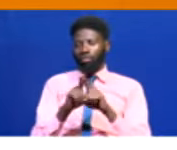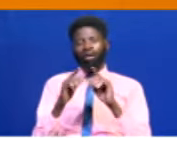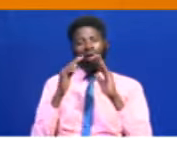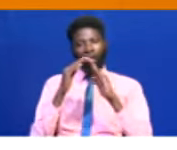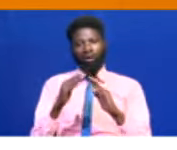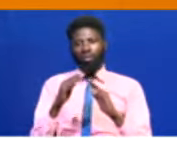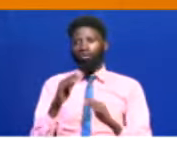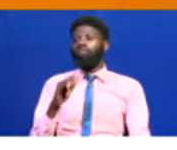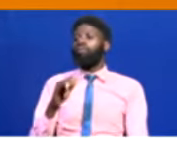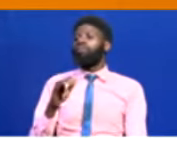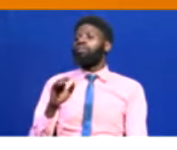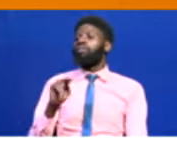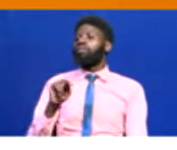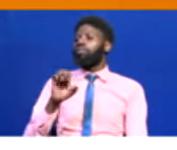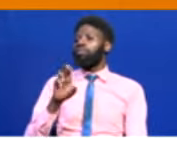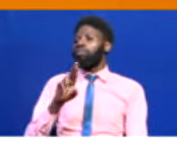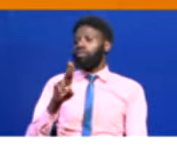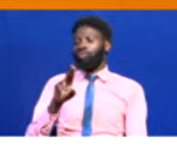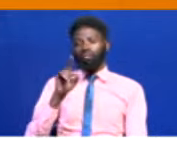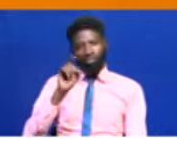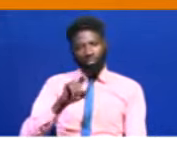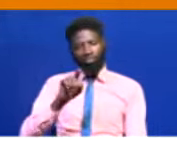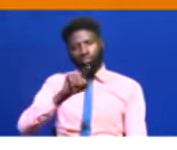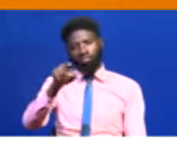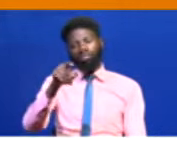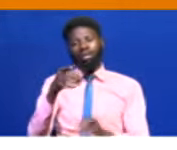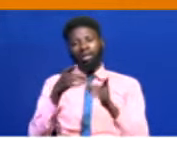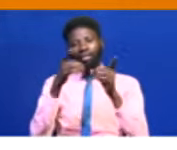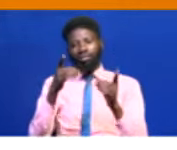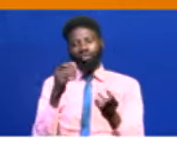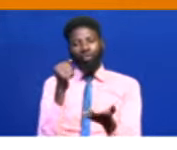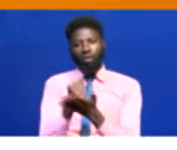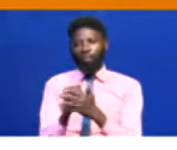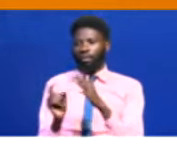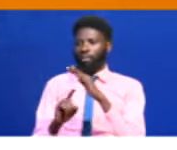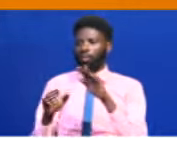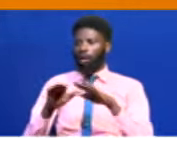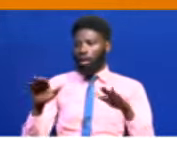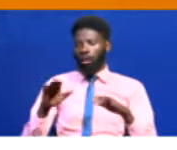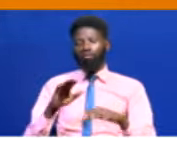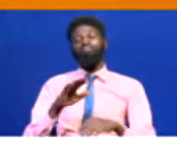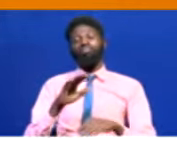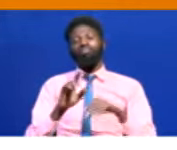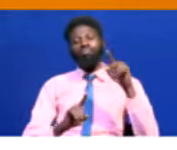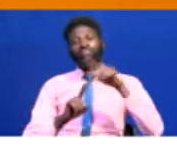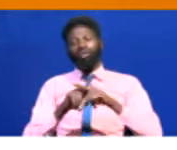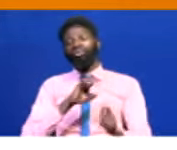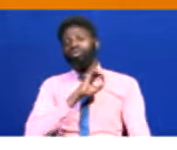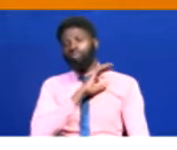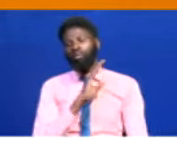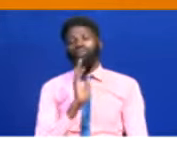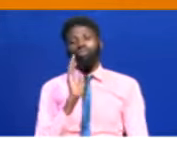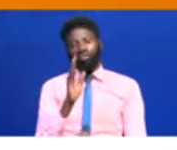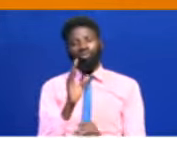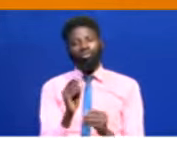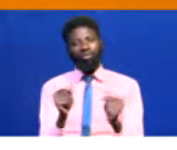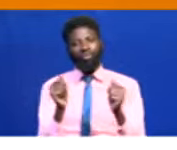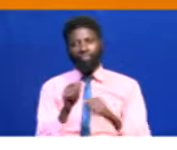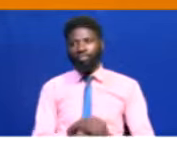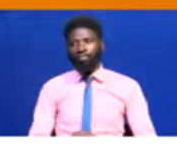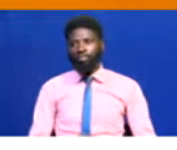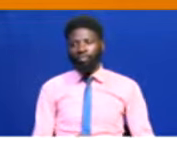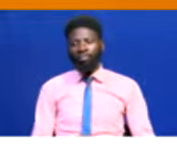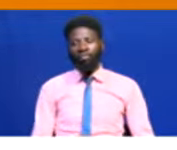That is Zachariah Njeru. That you need to get to the inquiry at the office and lodge your complaint there. It is going to be tackled. Now, let's